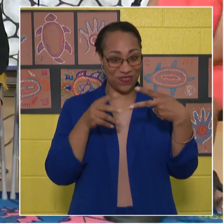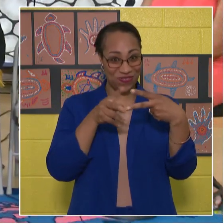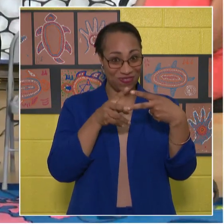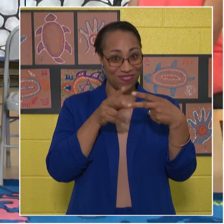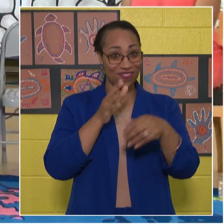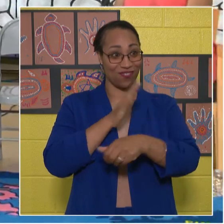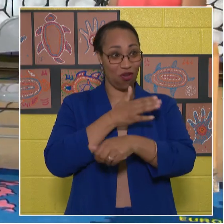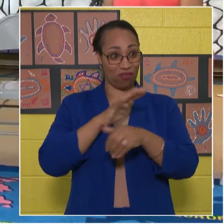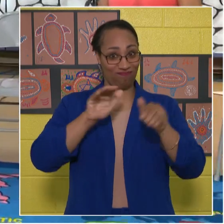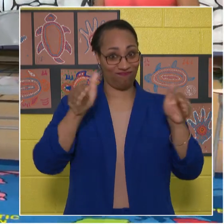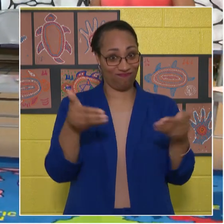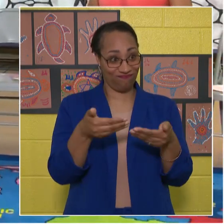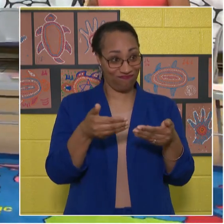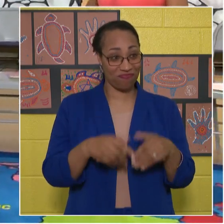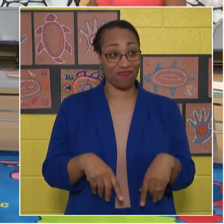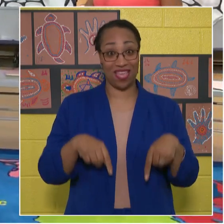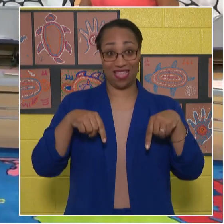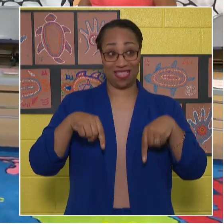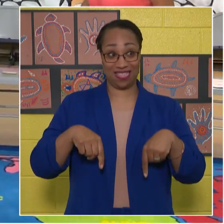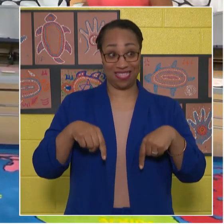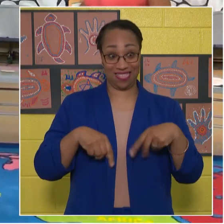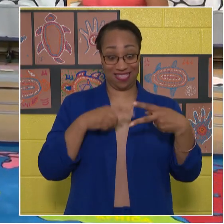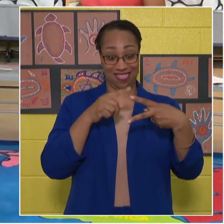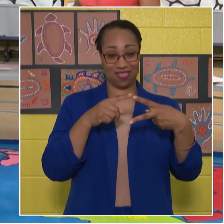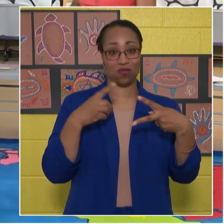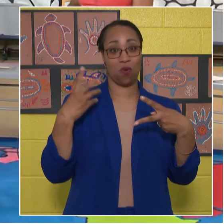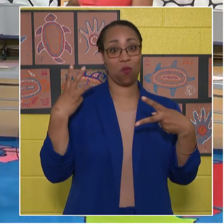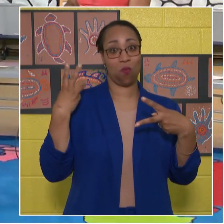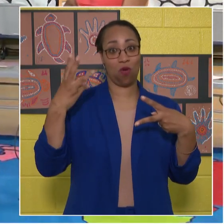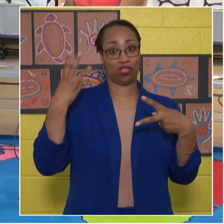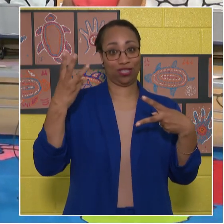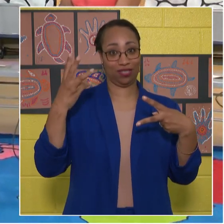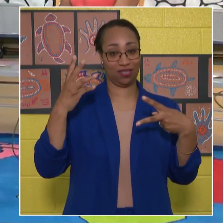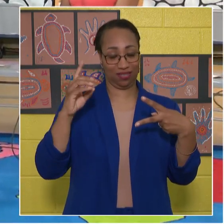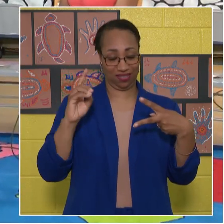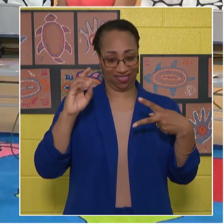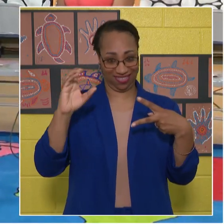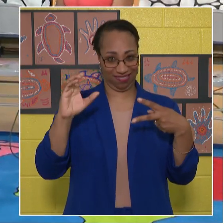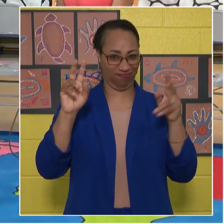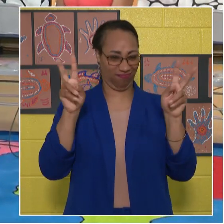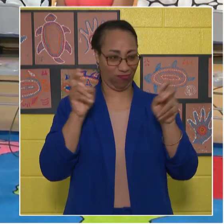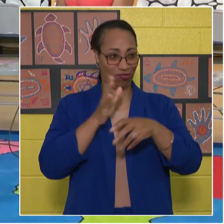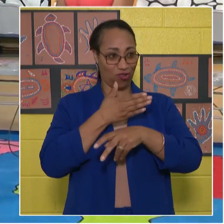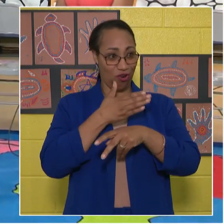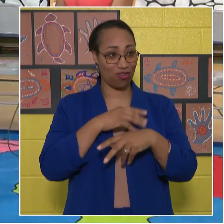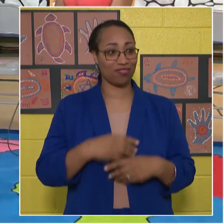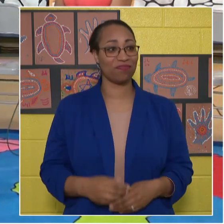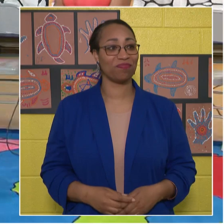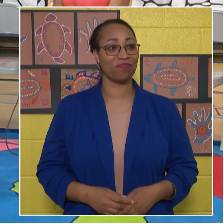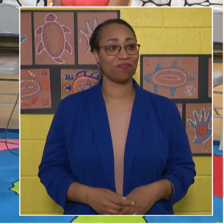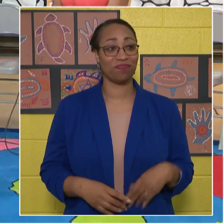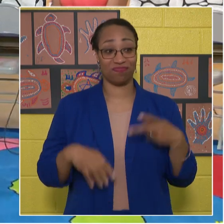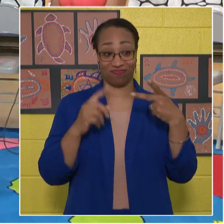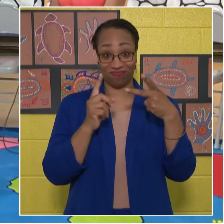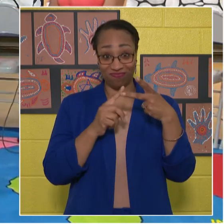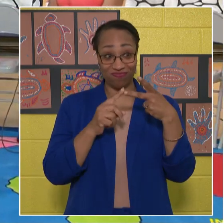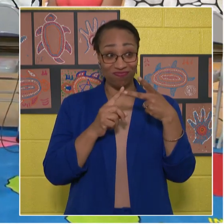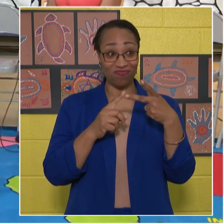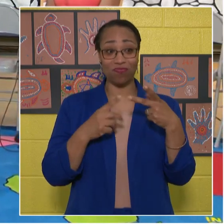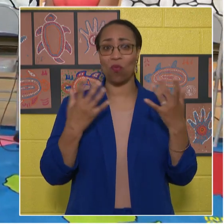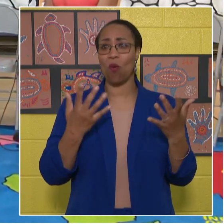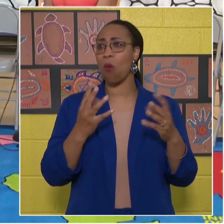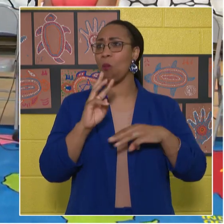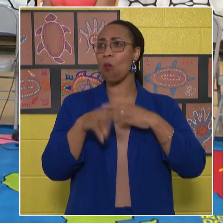Now. This is Washington. It's the capital of the nation, a monumental fascination. It's a work of marble